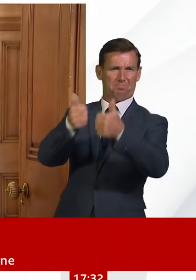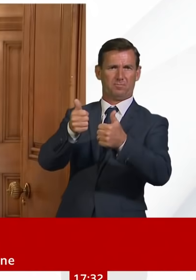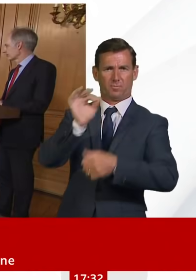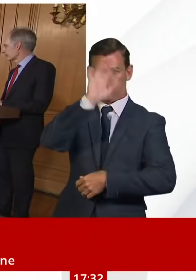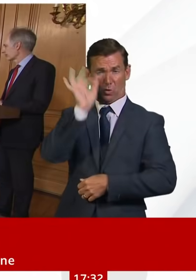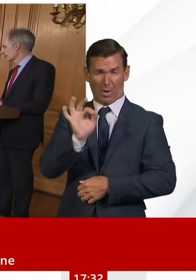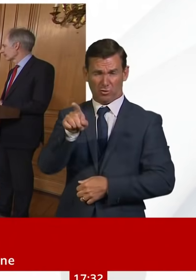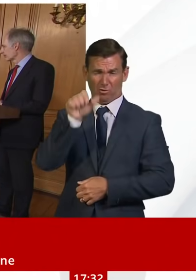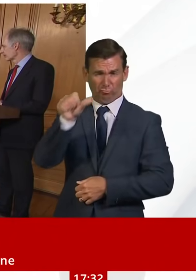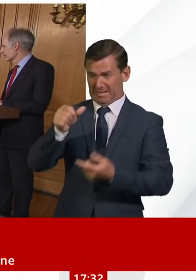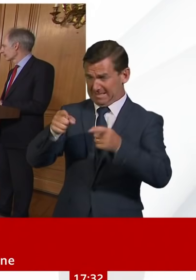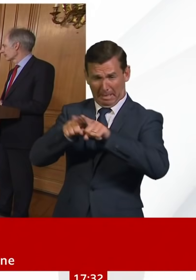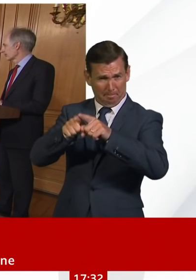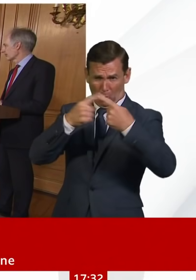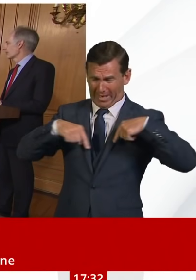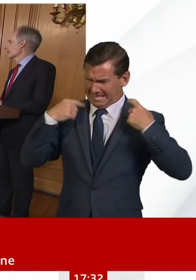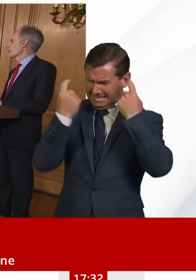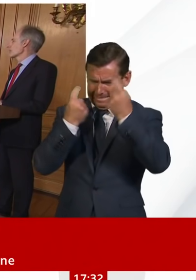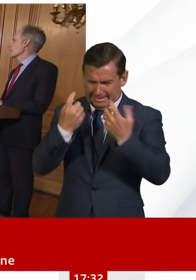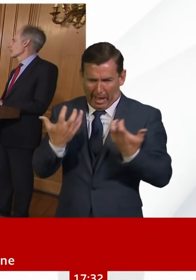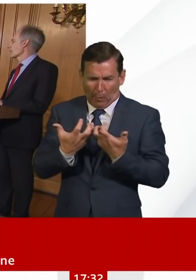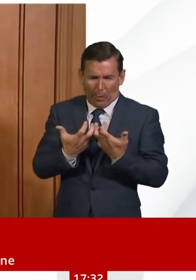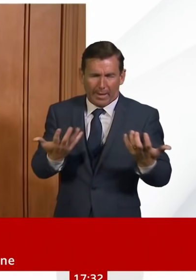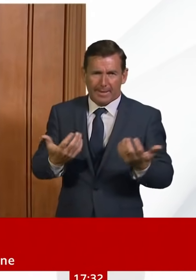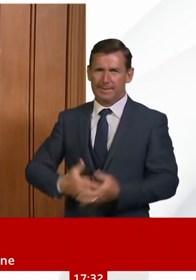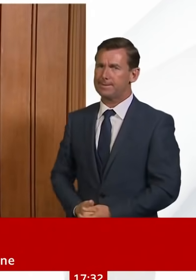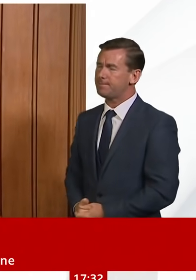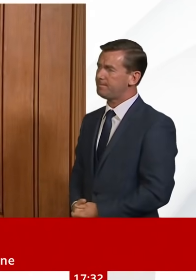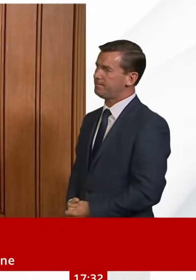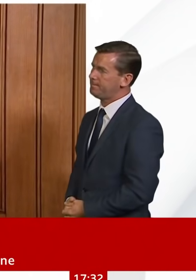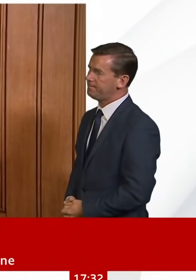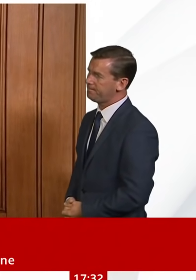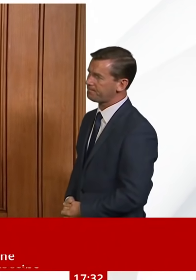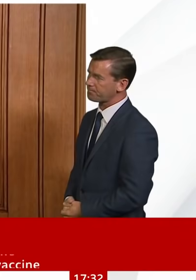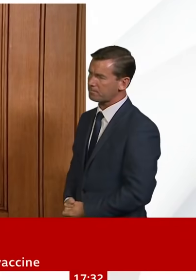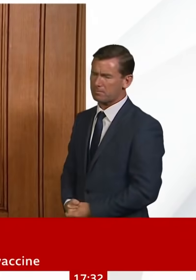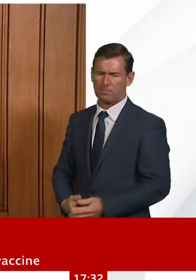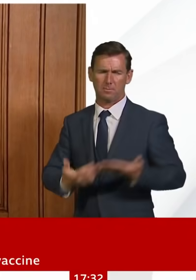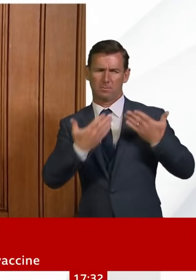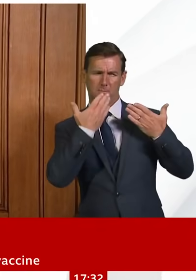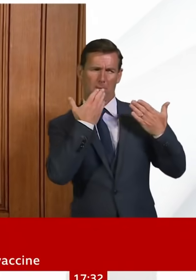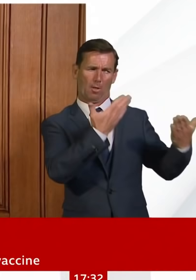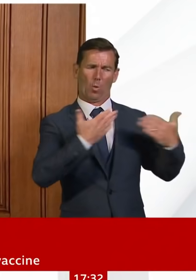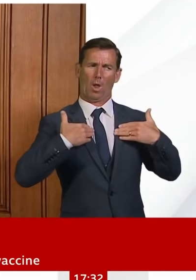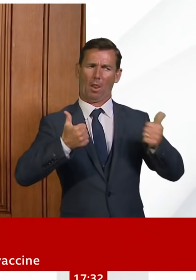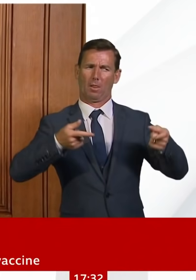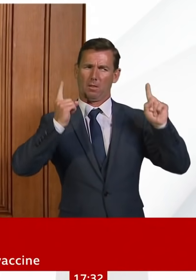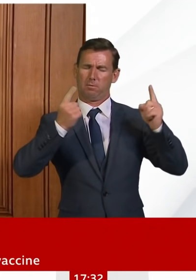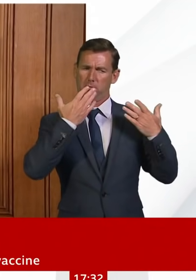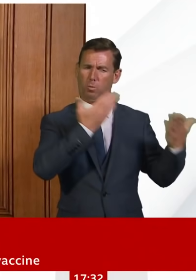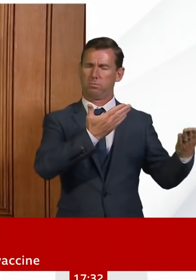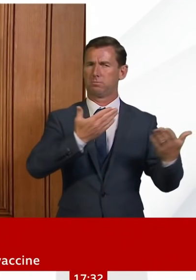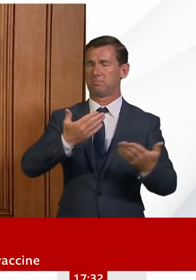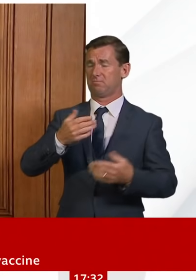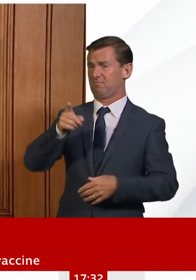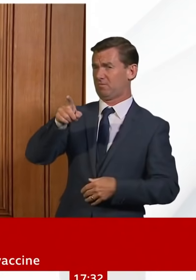with. Thank you, Secretary of State. You're absolutely right. And really the Secretary of State has answered